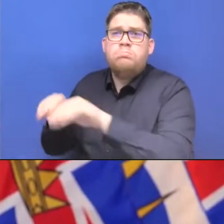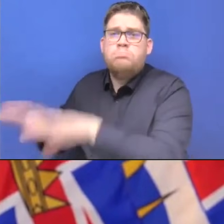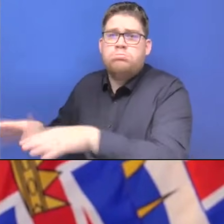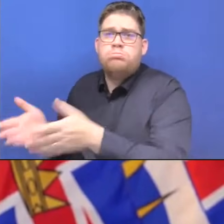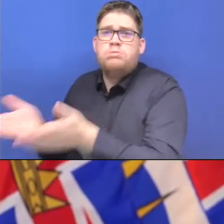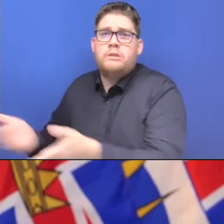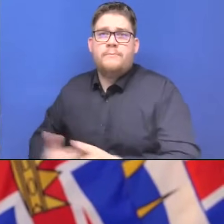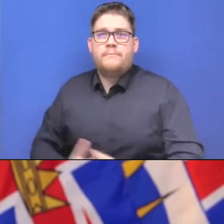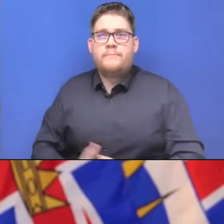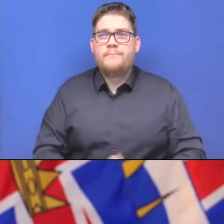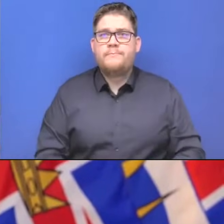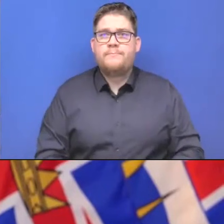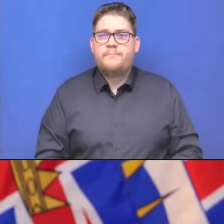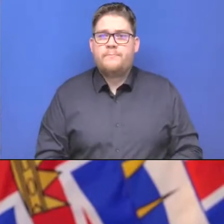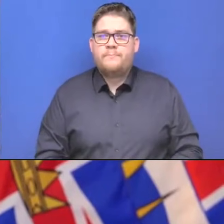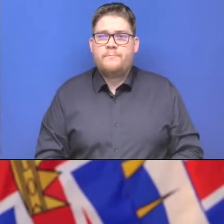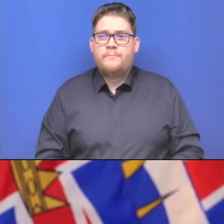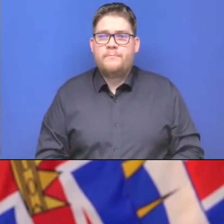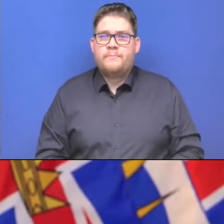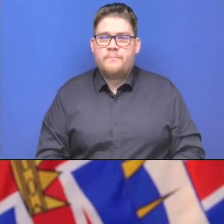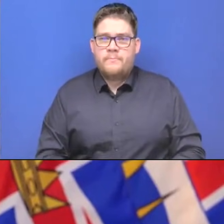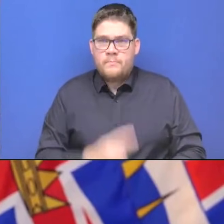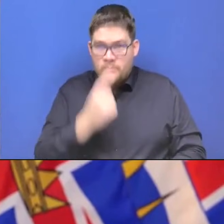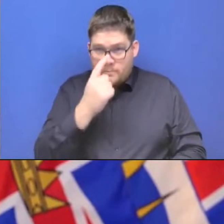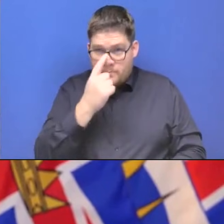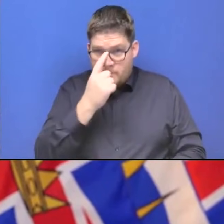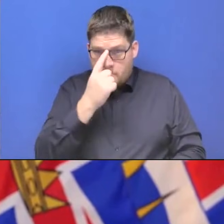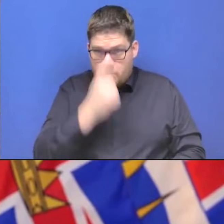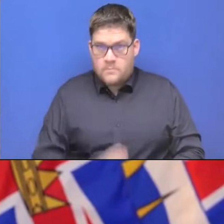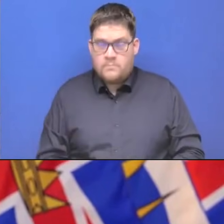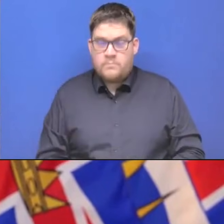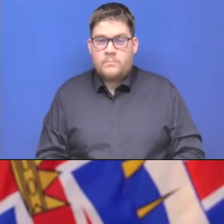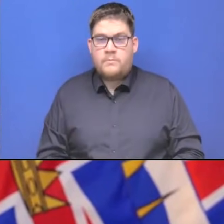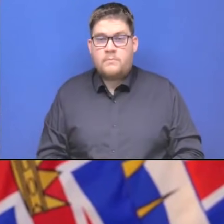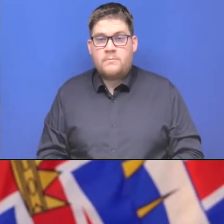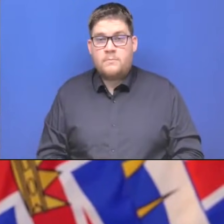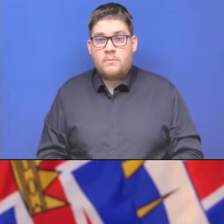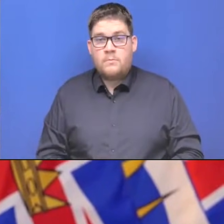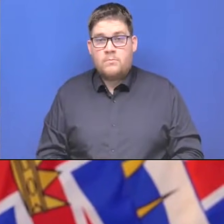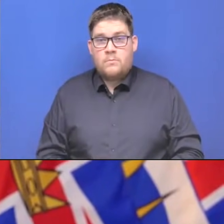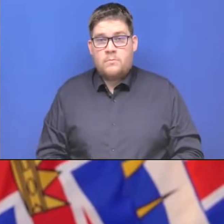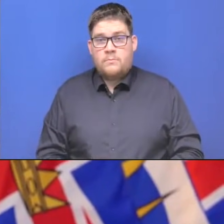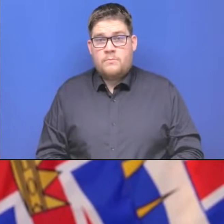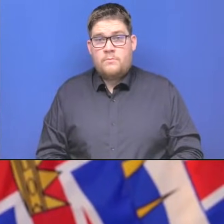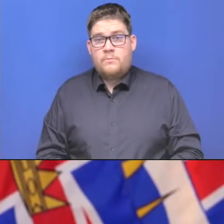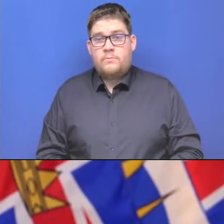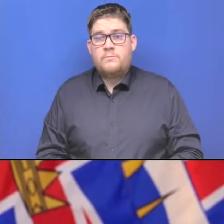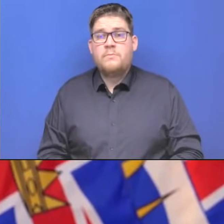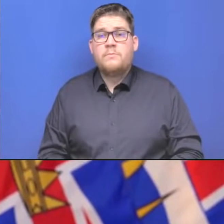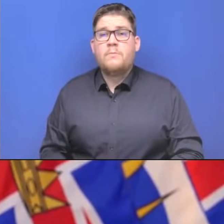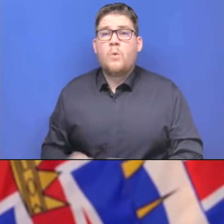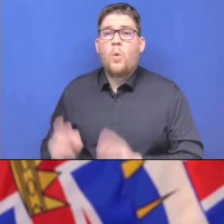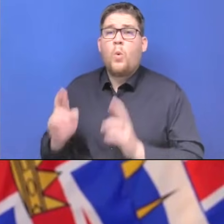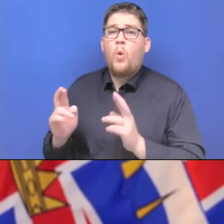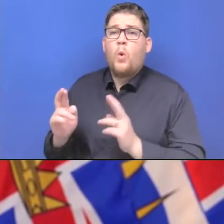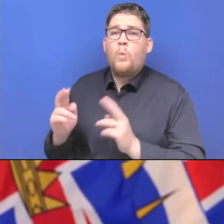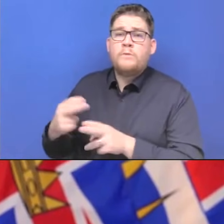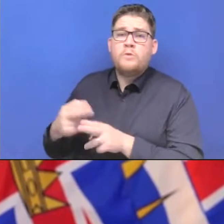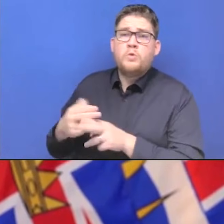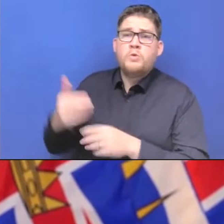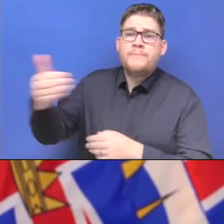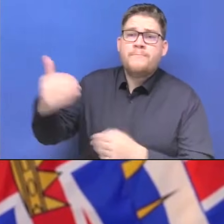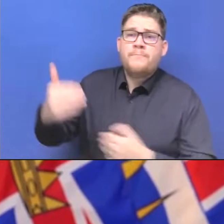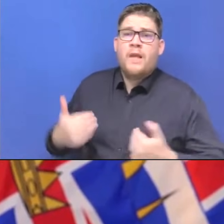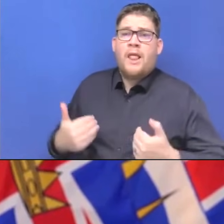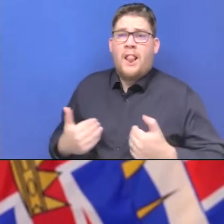the immunization that's likely to be available very soon for younger children, particularly school-age children 5 to 11, means that we will